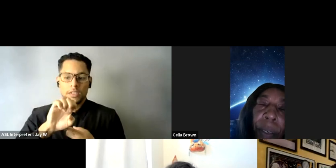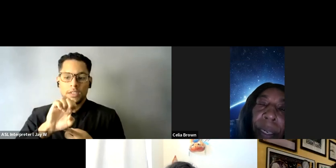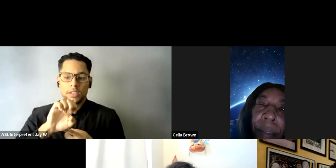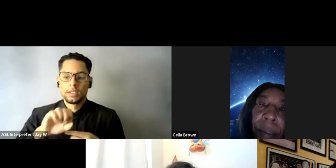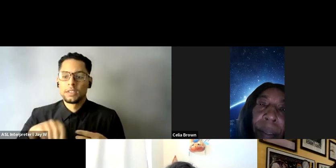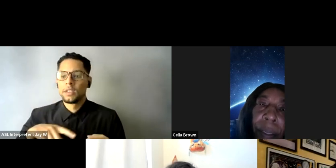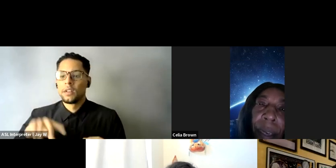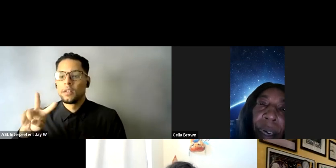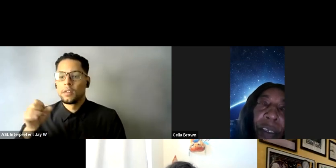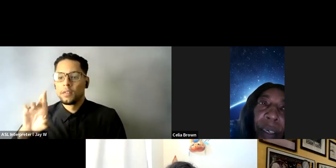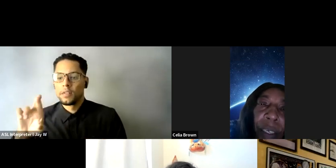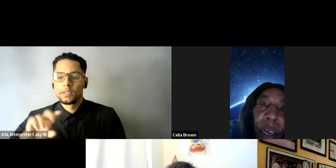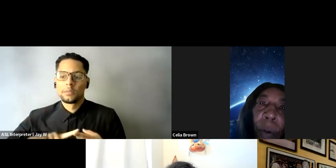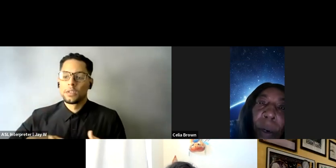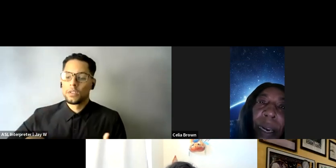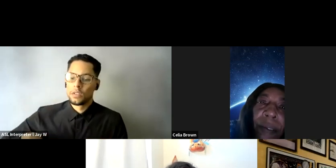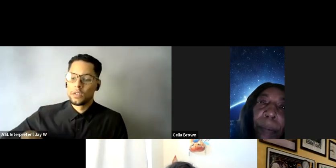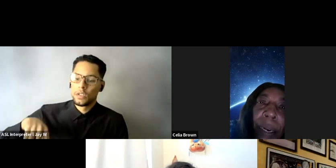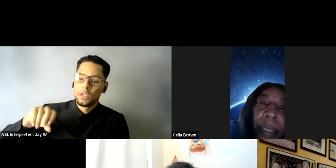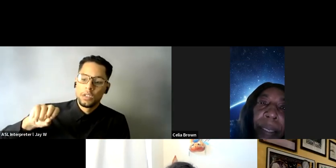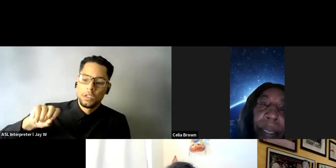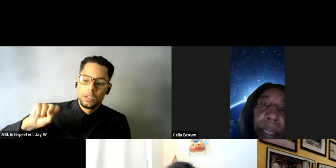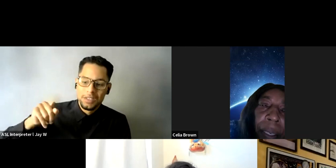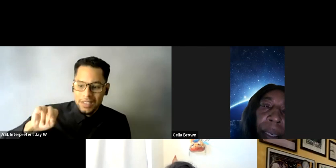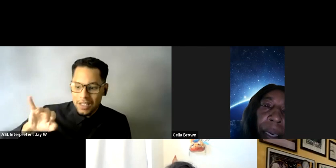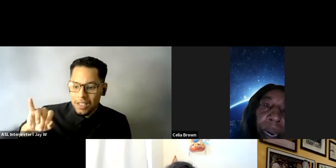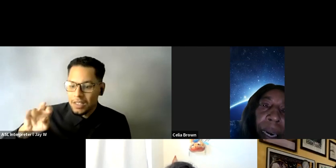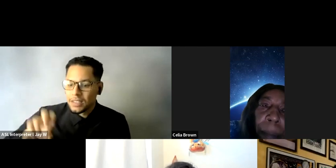Vesper and Sascha and Noah, everybody.